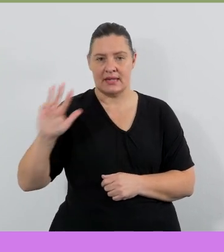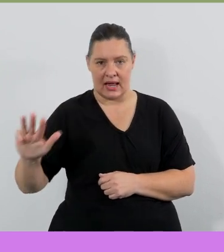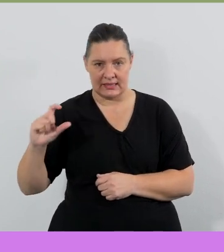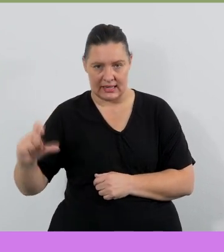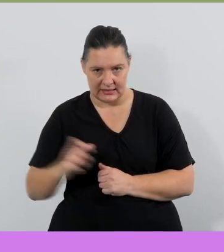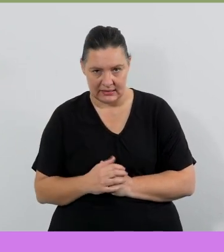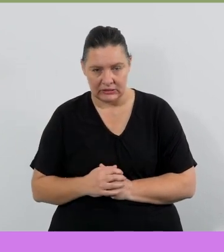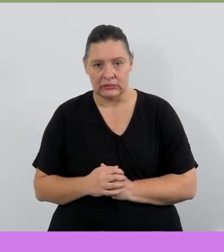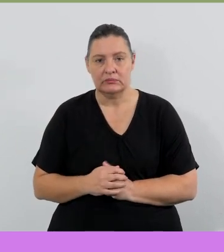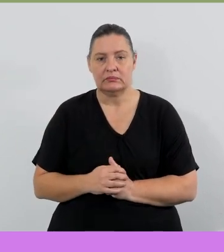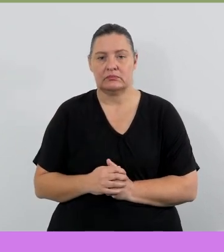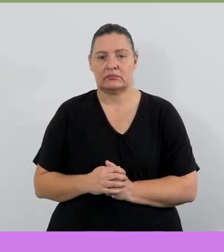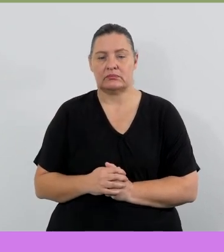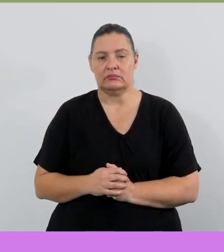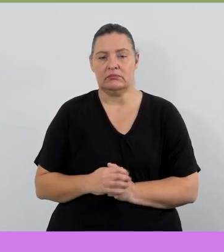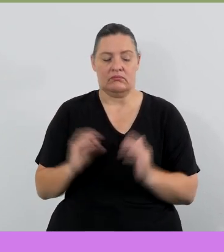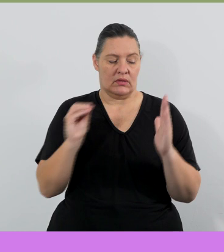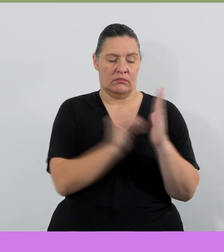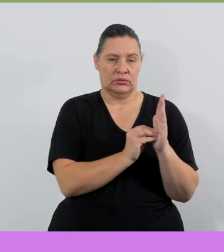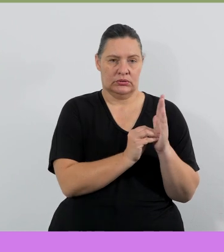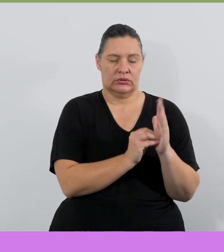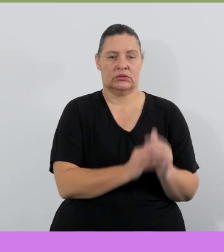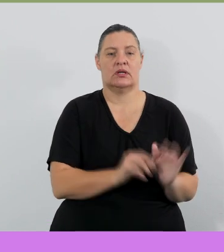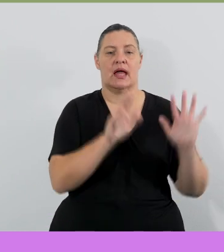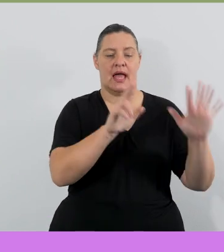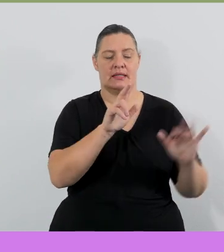35.99 rand per meter. So let's type that in.